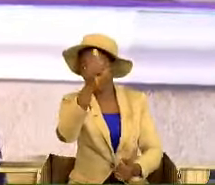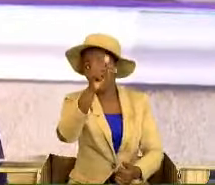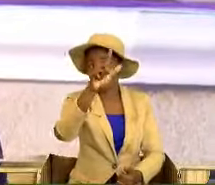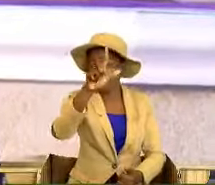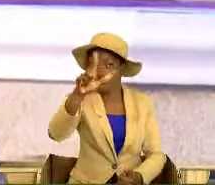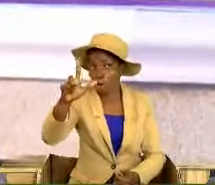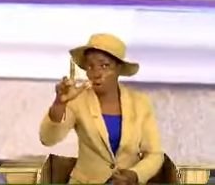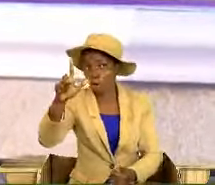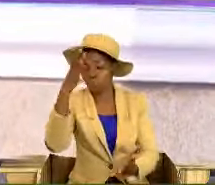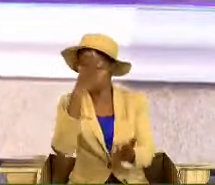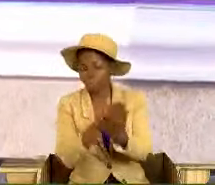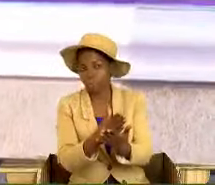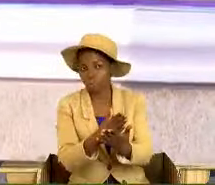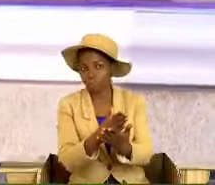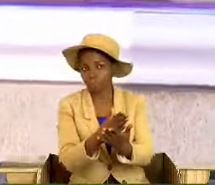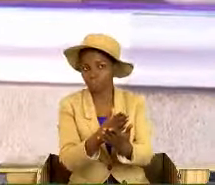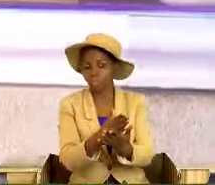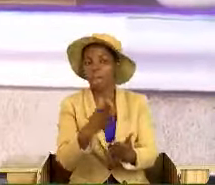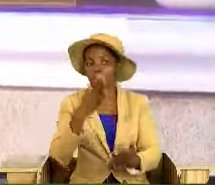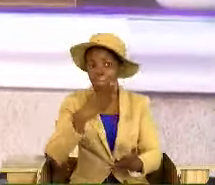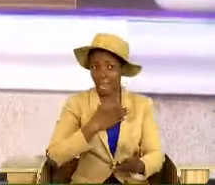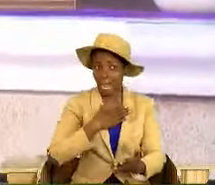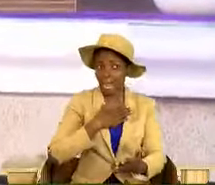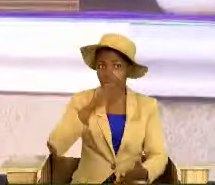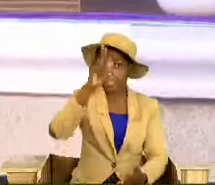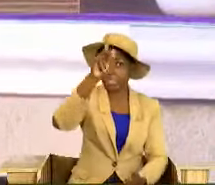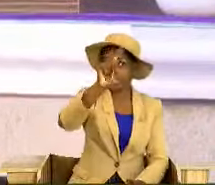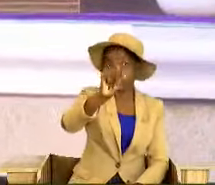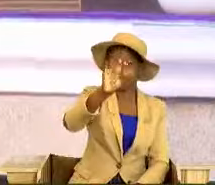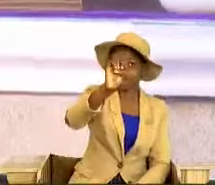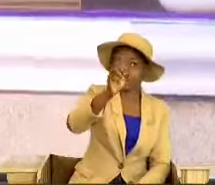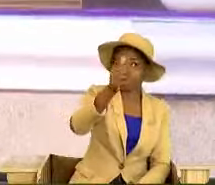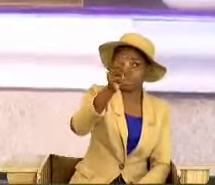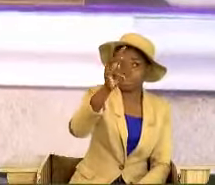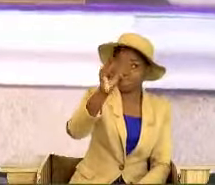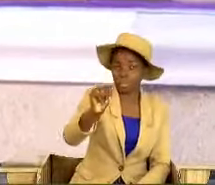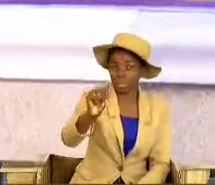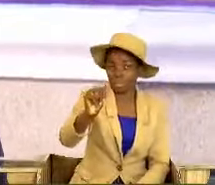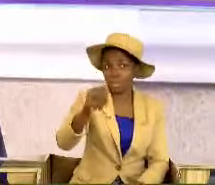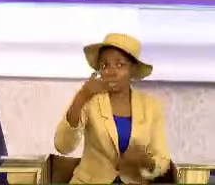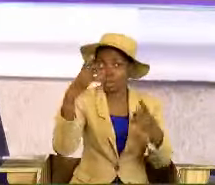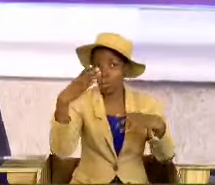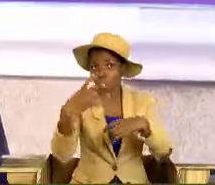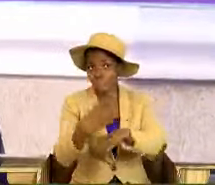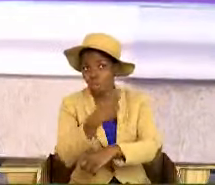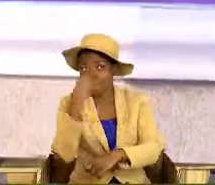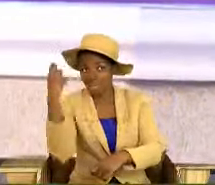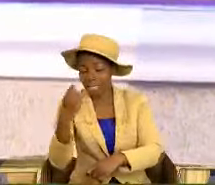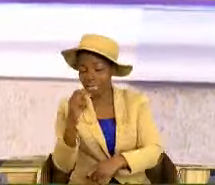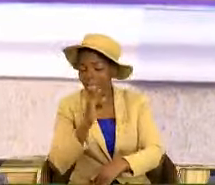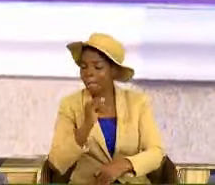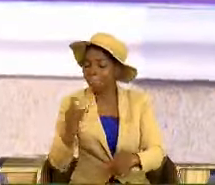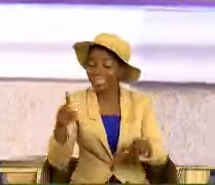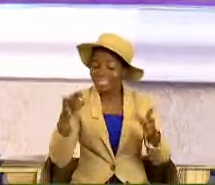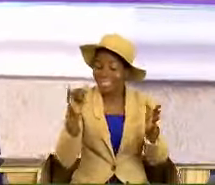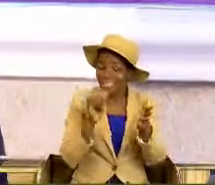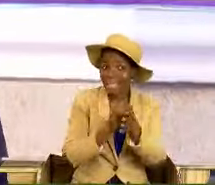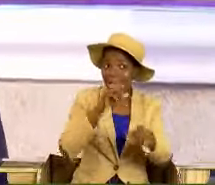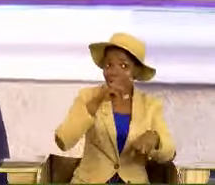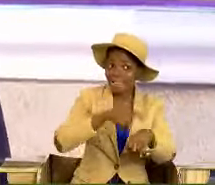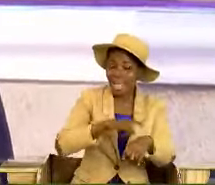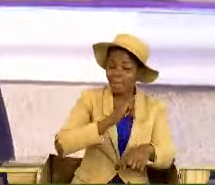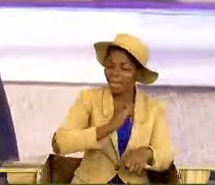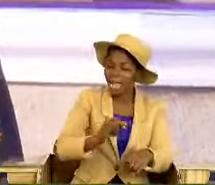94 minutes I I started crying to the God of this mountain that if the angels that walk with our father can come into the